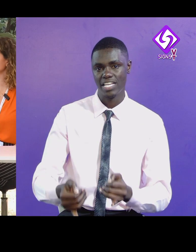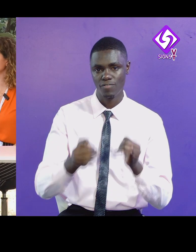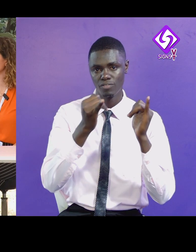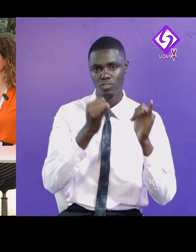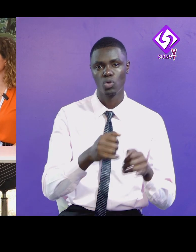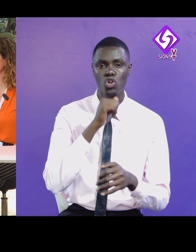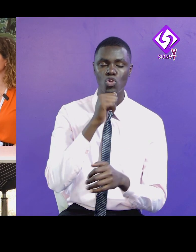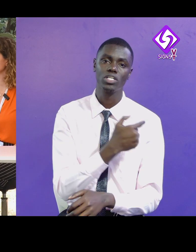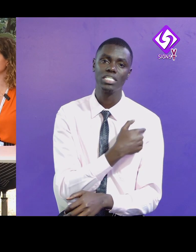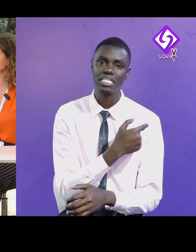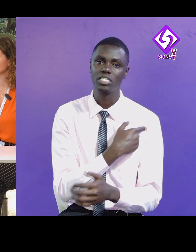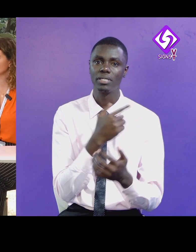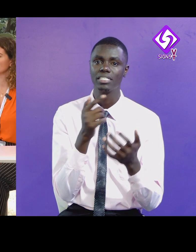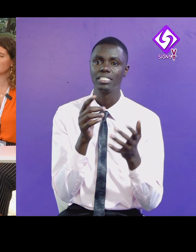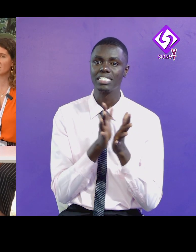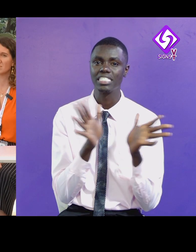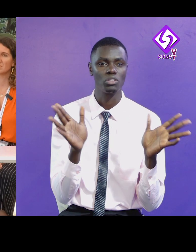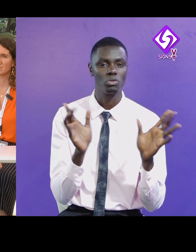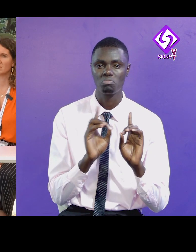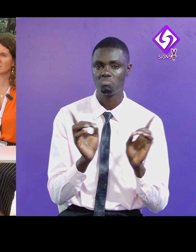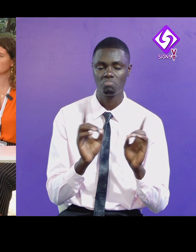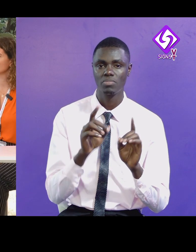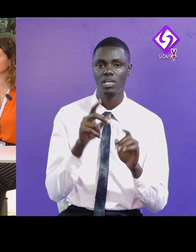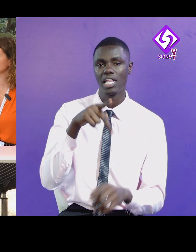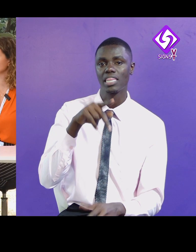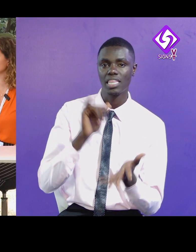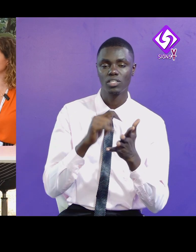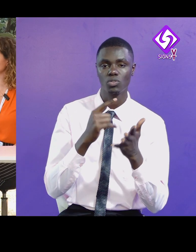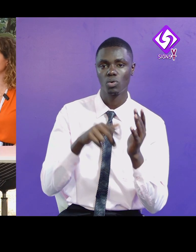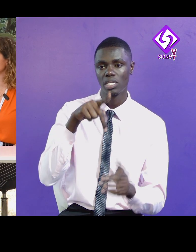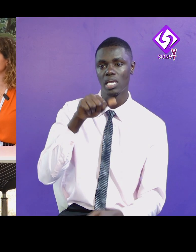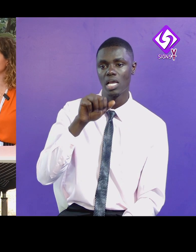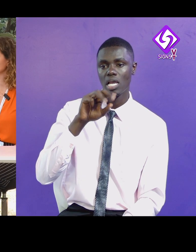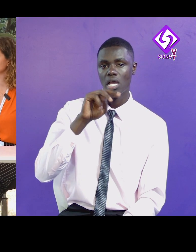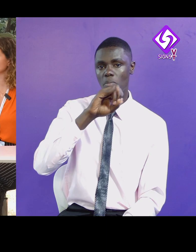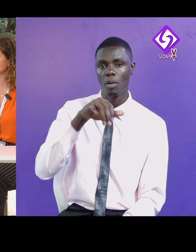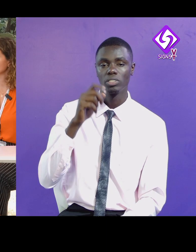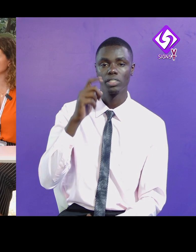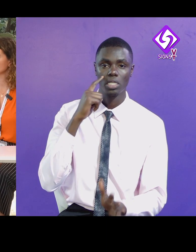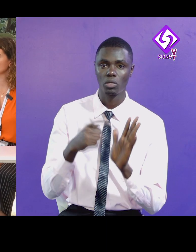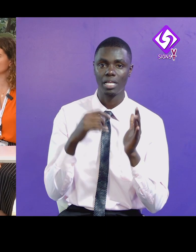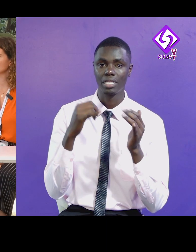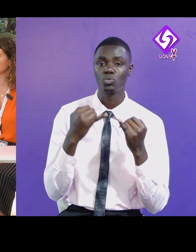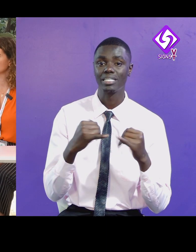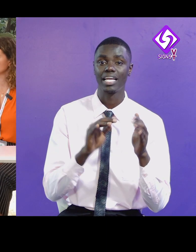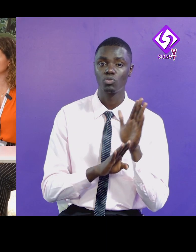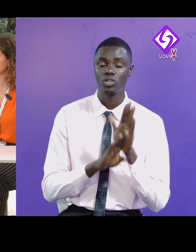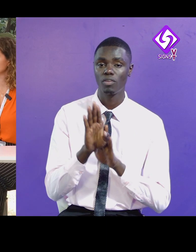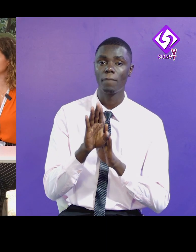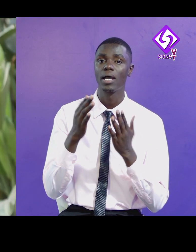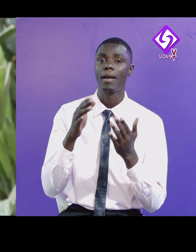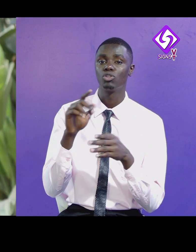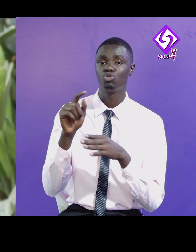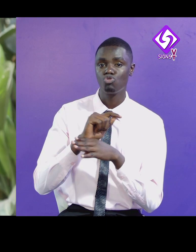no treatment fits one person, and that's what Pamoja recognizes, and that's where we try to develop packages